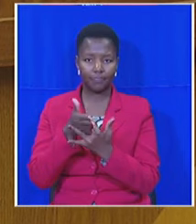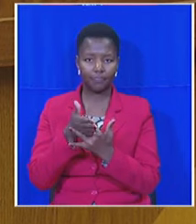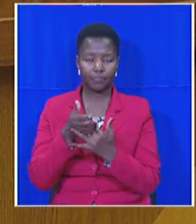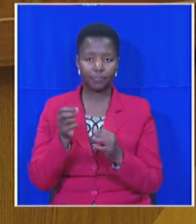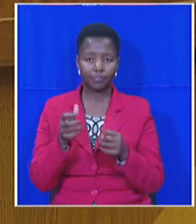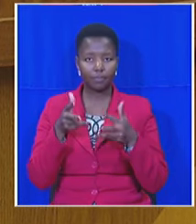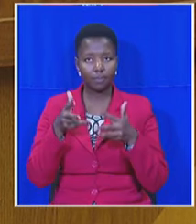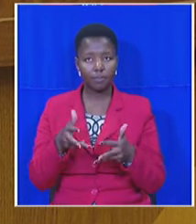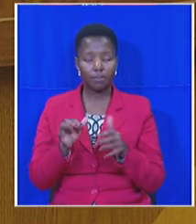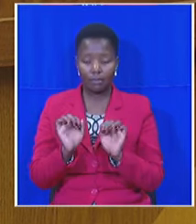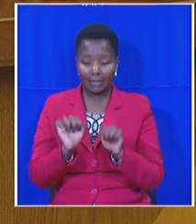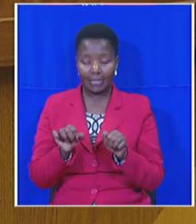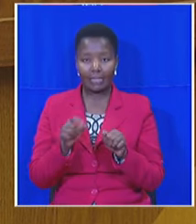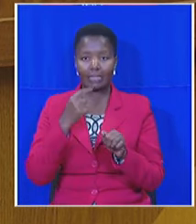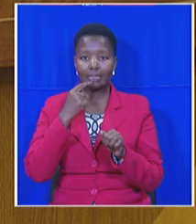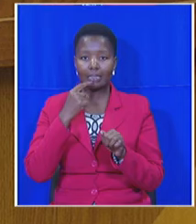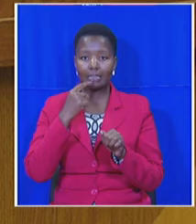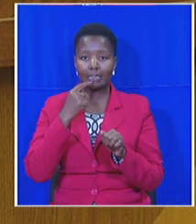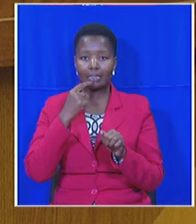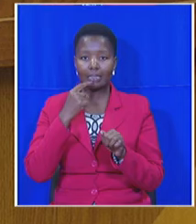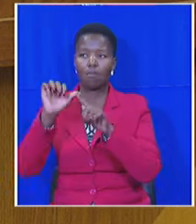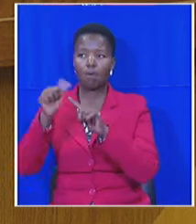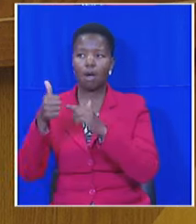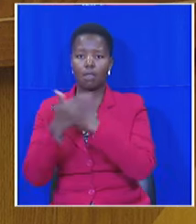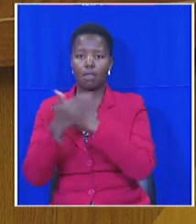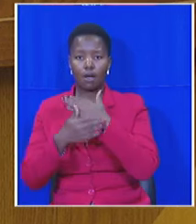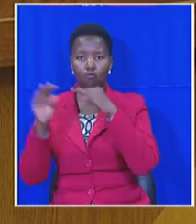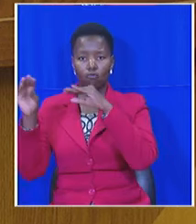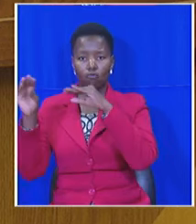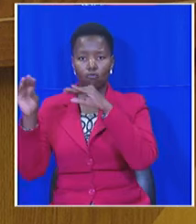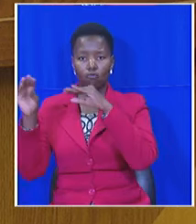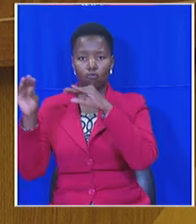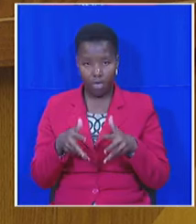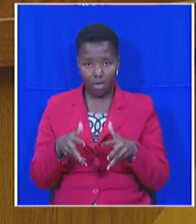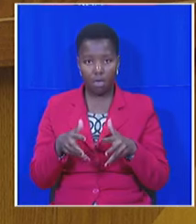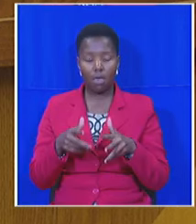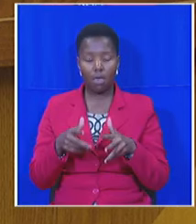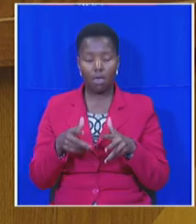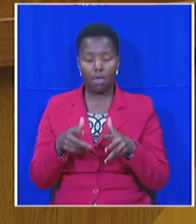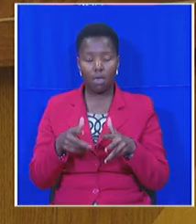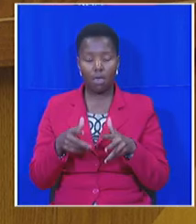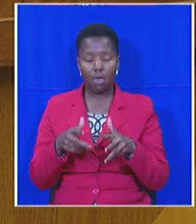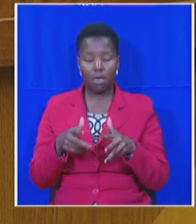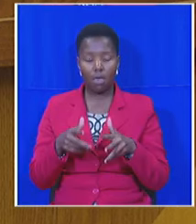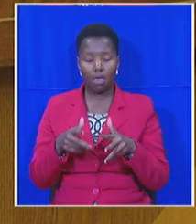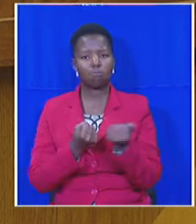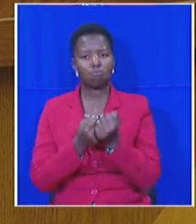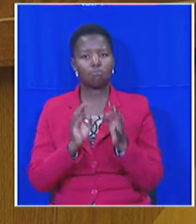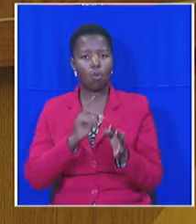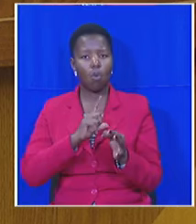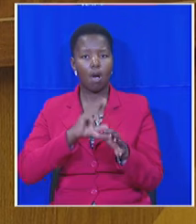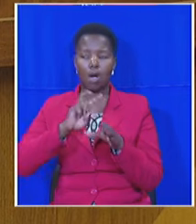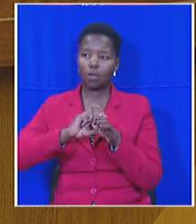the changes to the immigration regulation has had a positive spin-off after much protest from the tourism